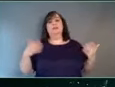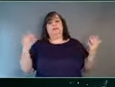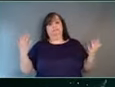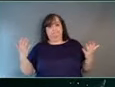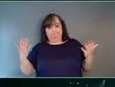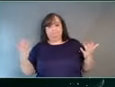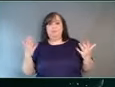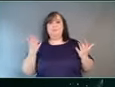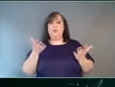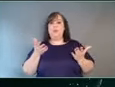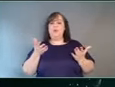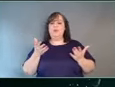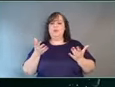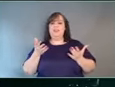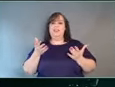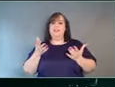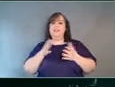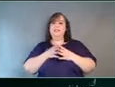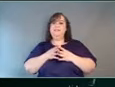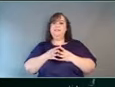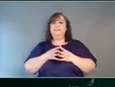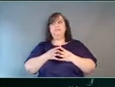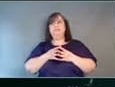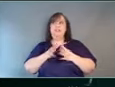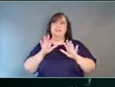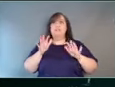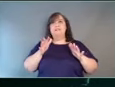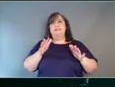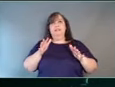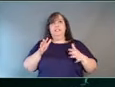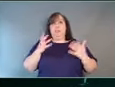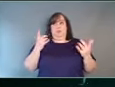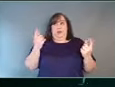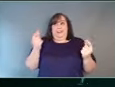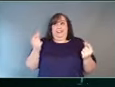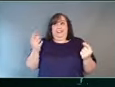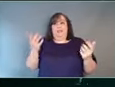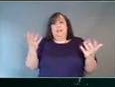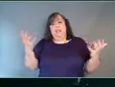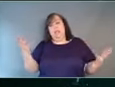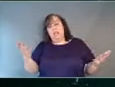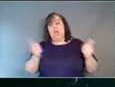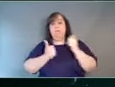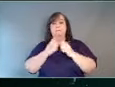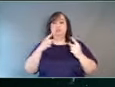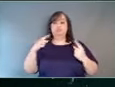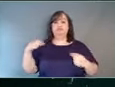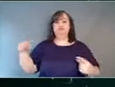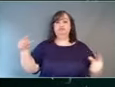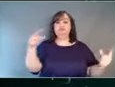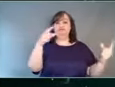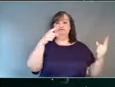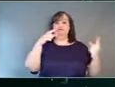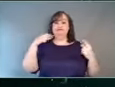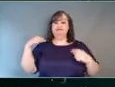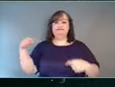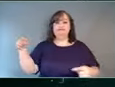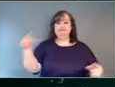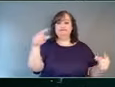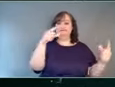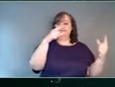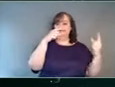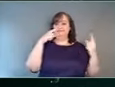are, as far as what they're doing, most of them are just orbiting around the sun and sitting